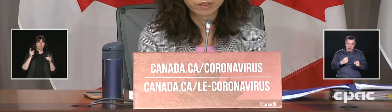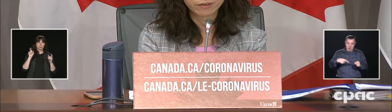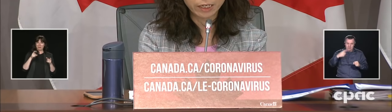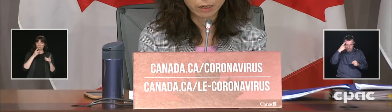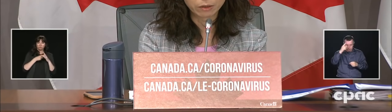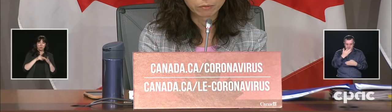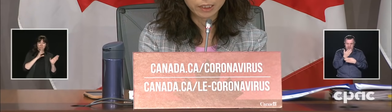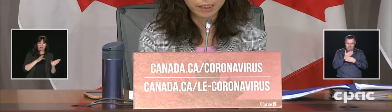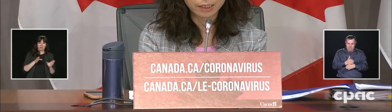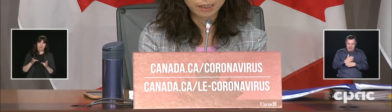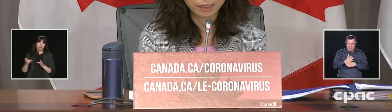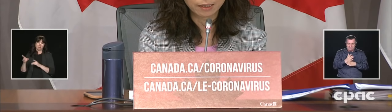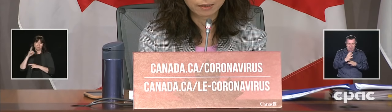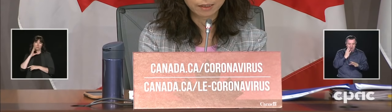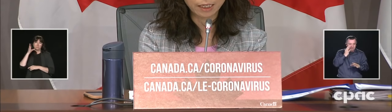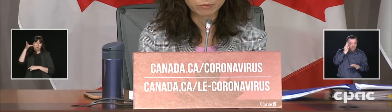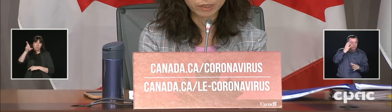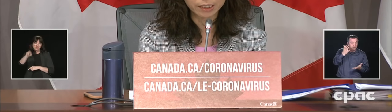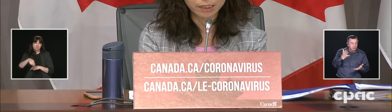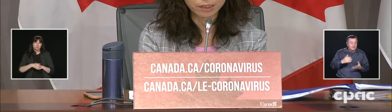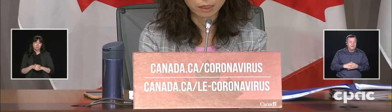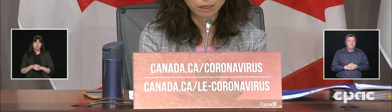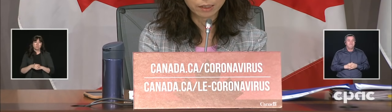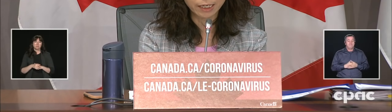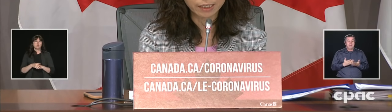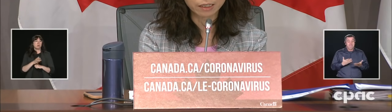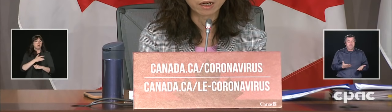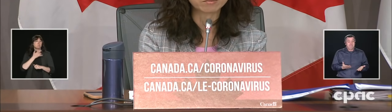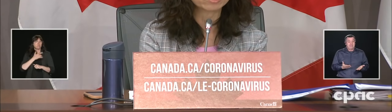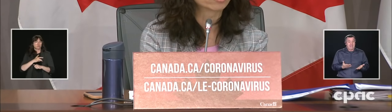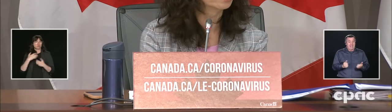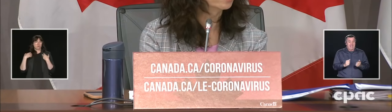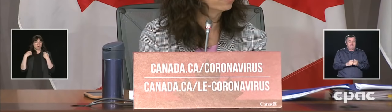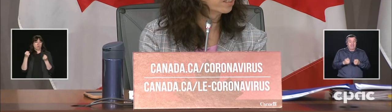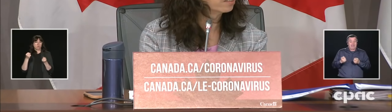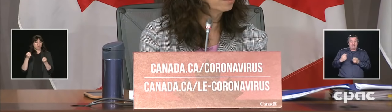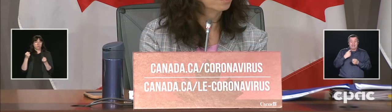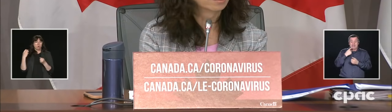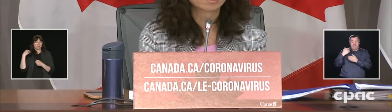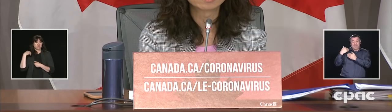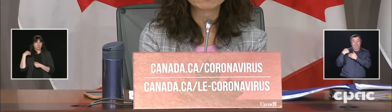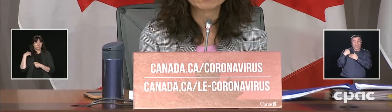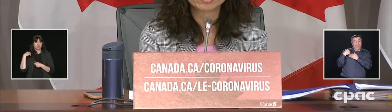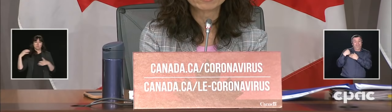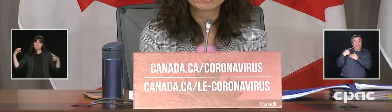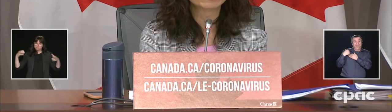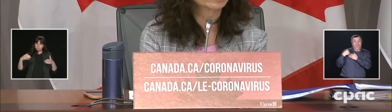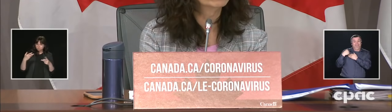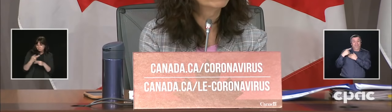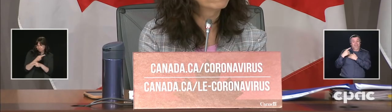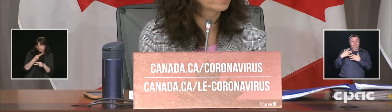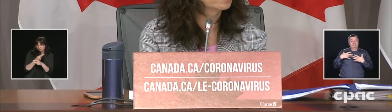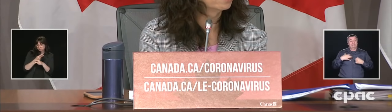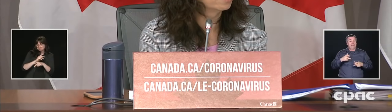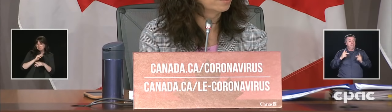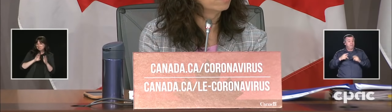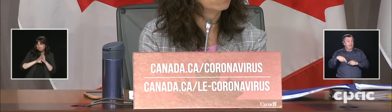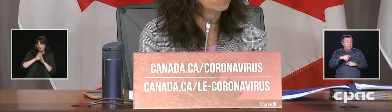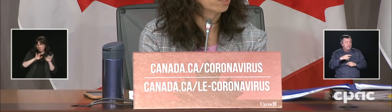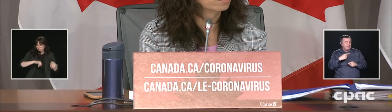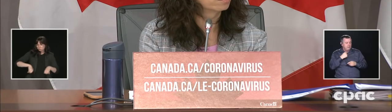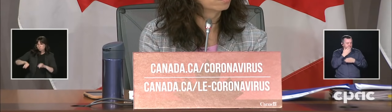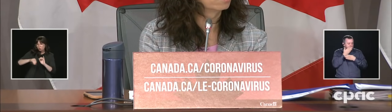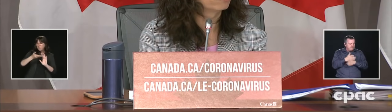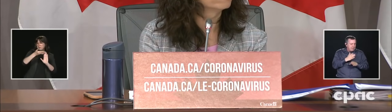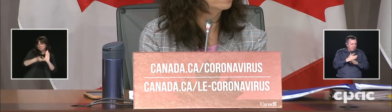Medical Officer of Health, we collaborated on looking at the common criteria, some of which are very much reflected